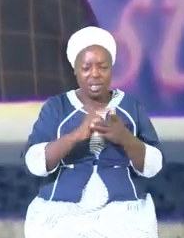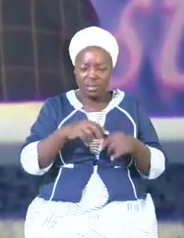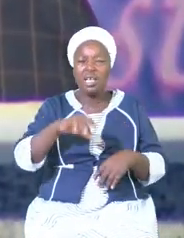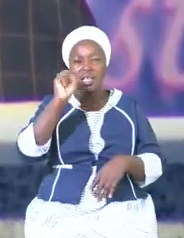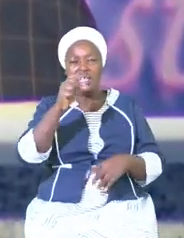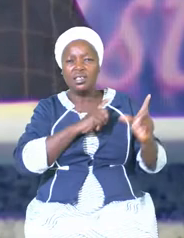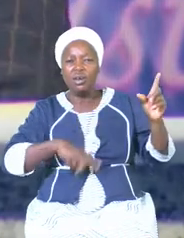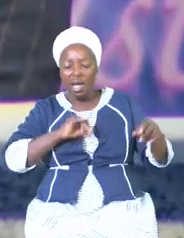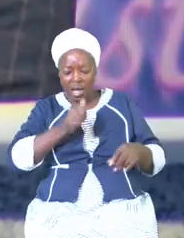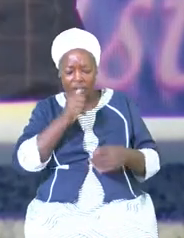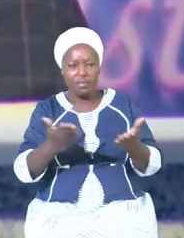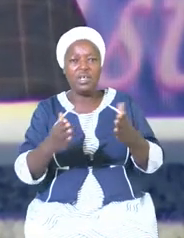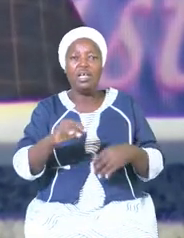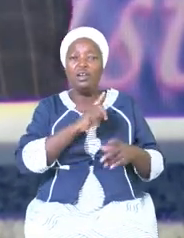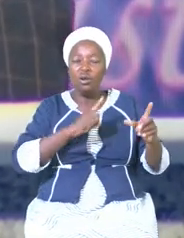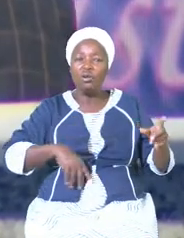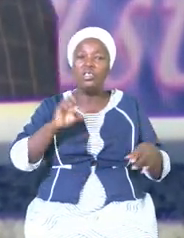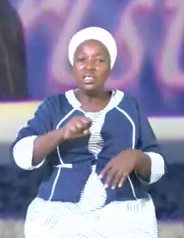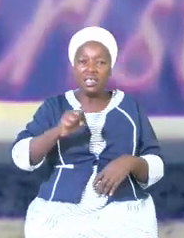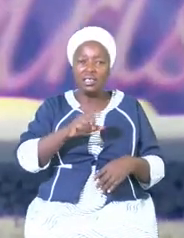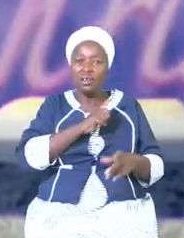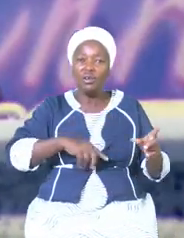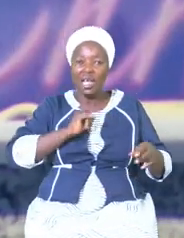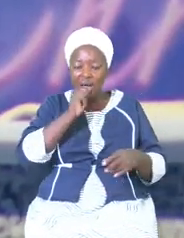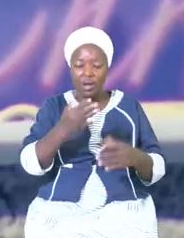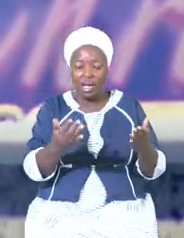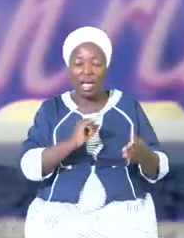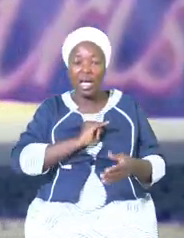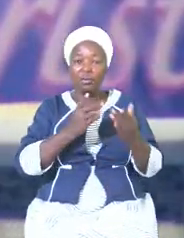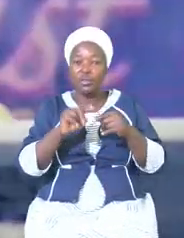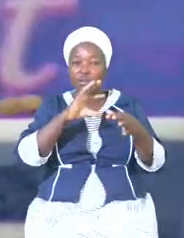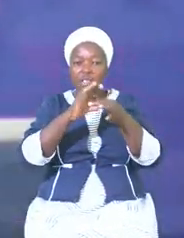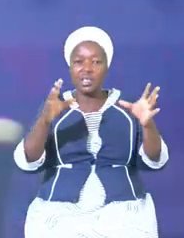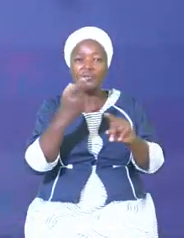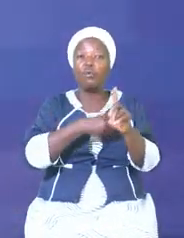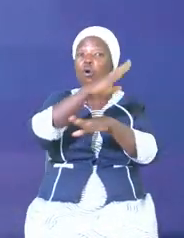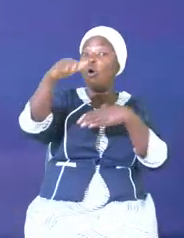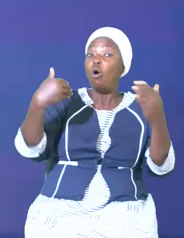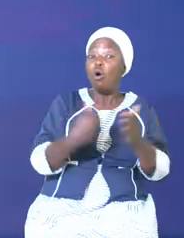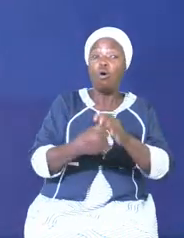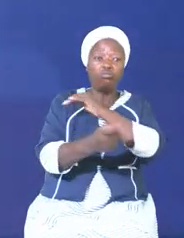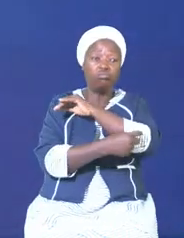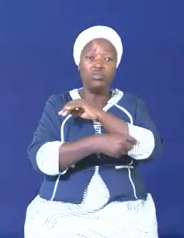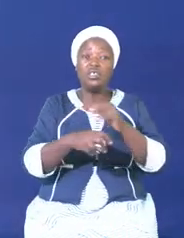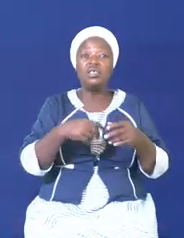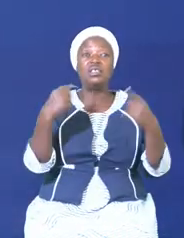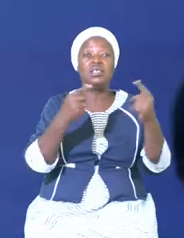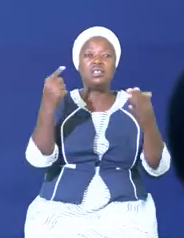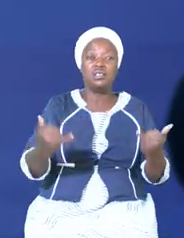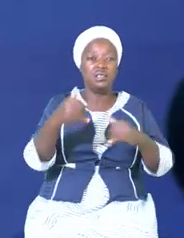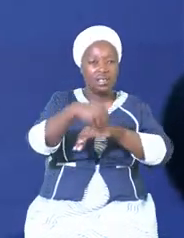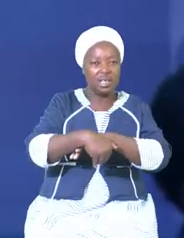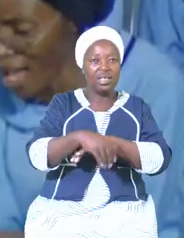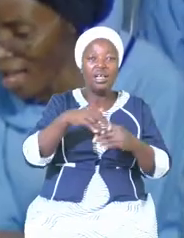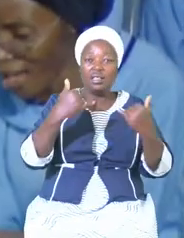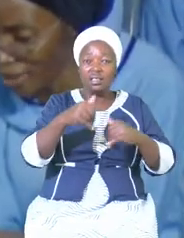here. Yes, Lord, I want to be disengaged from all the enticing sins tonight. He will move on your